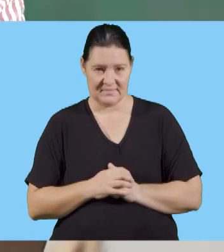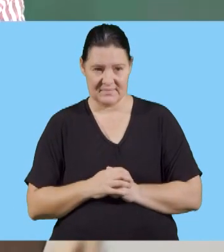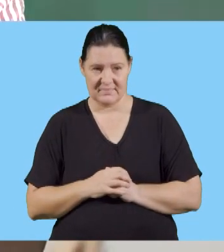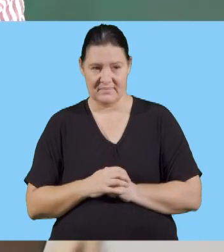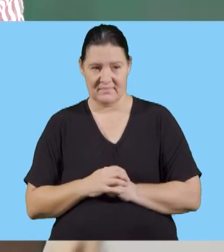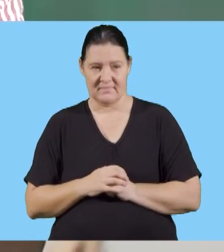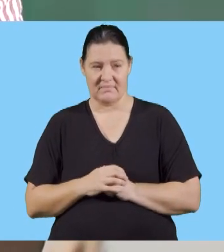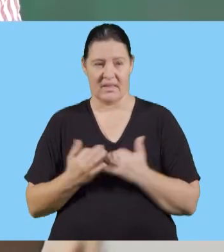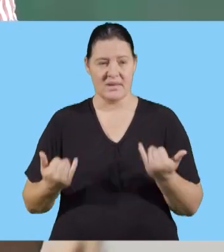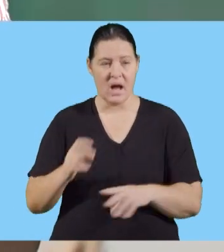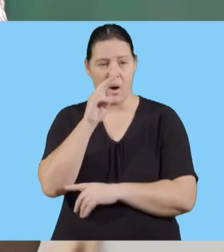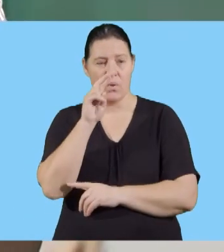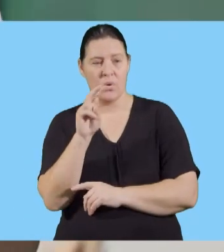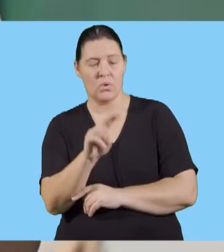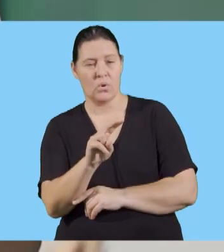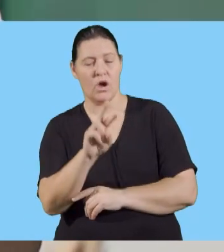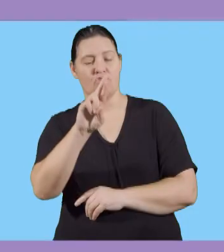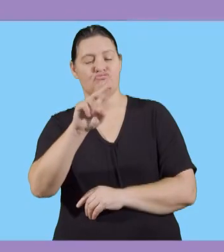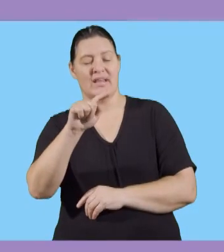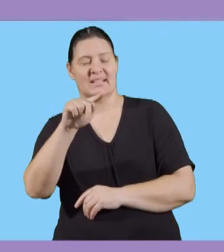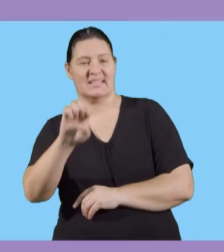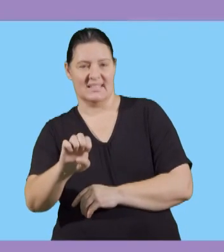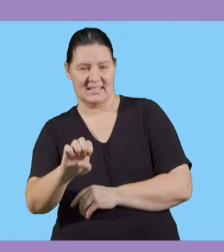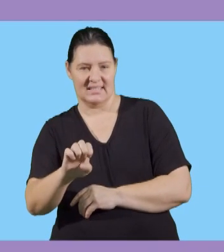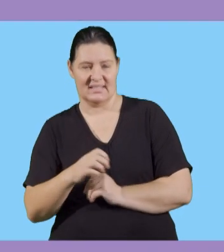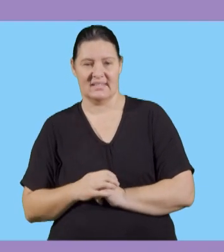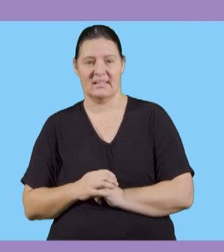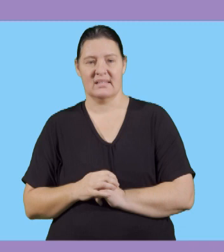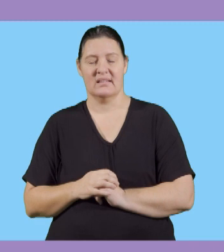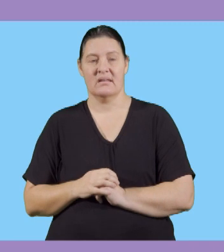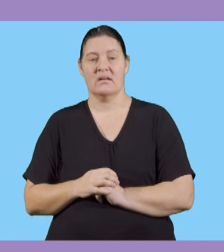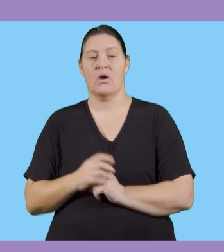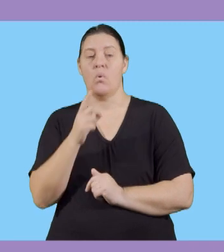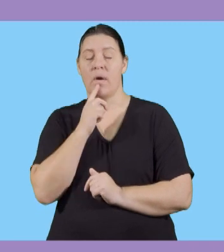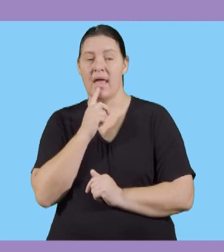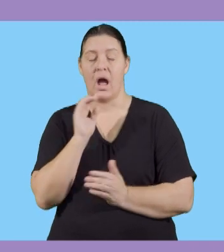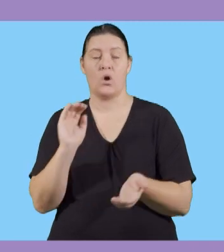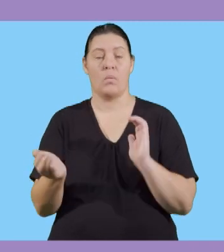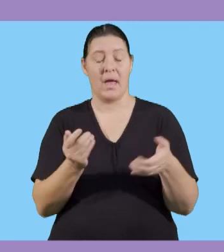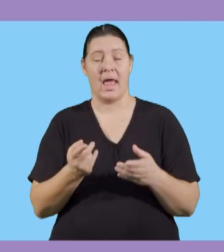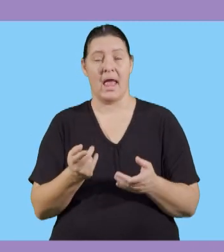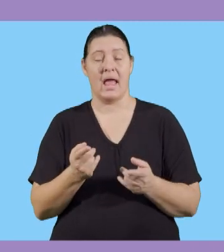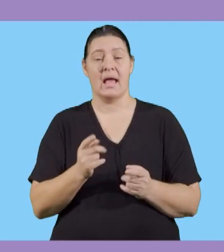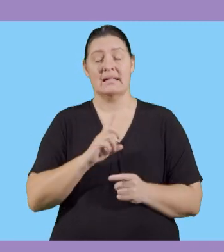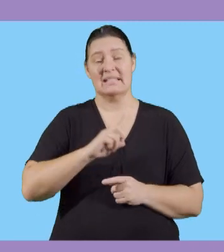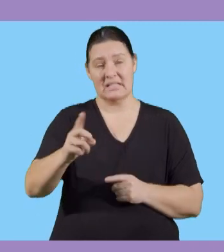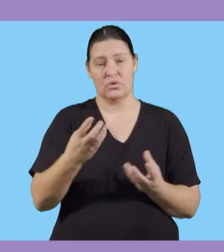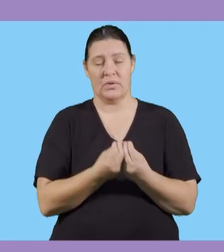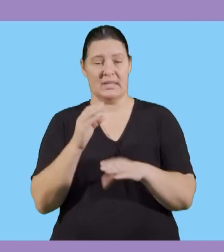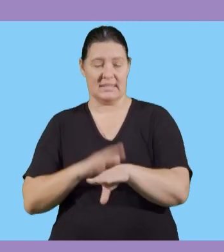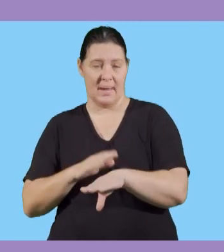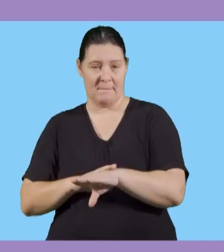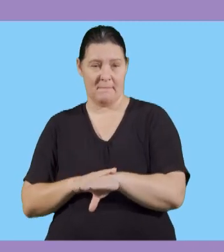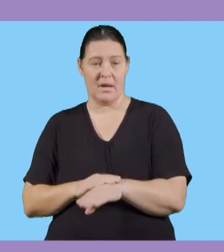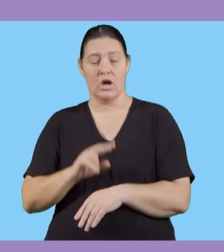So let's look at the rate for this scenario. We are comparing distance with time, and we've just calculated